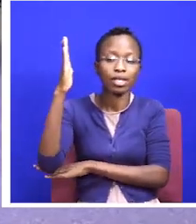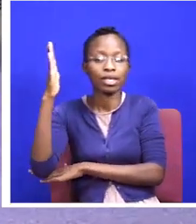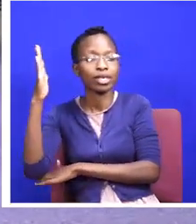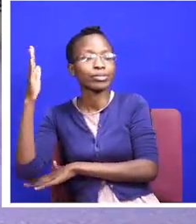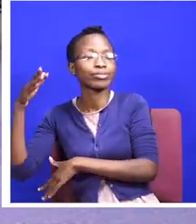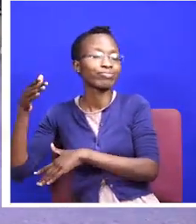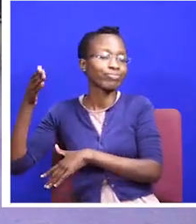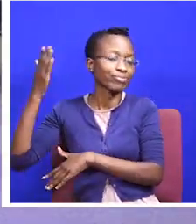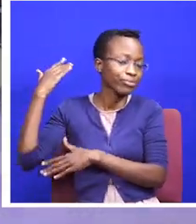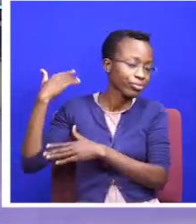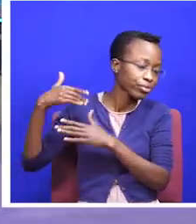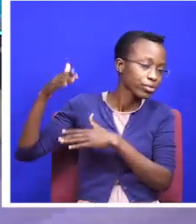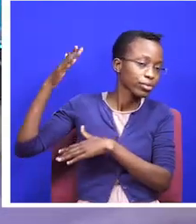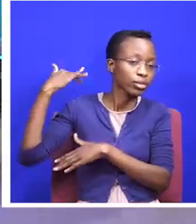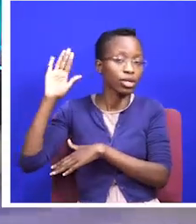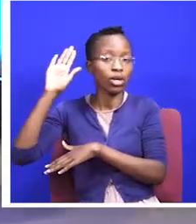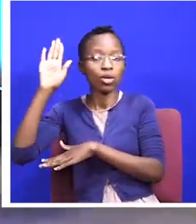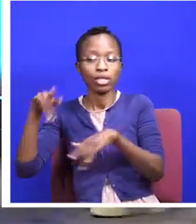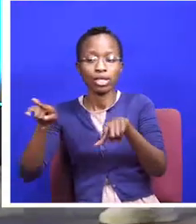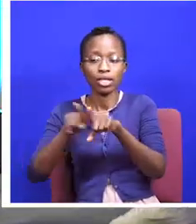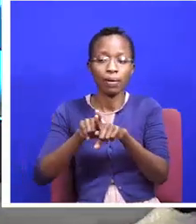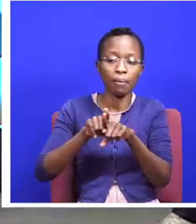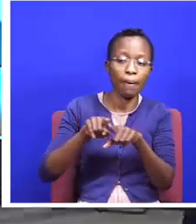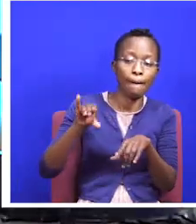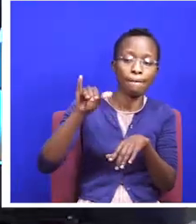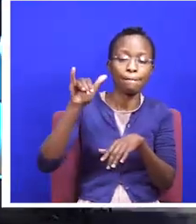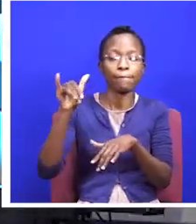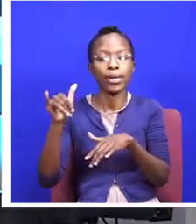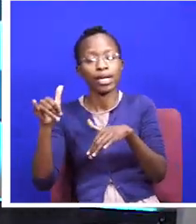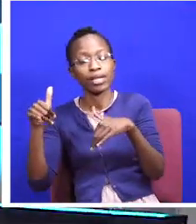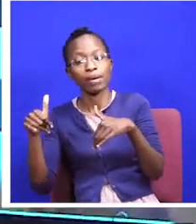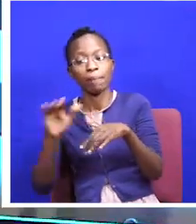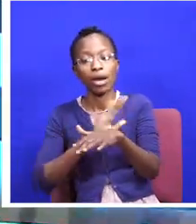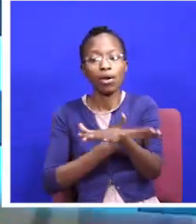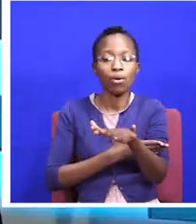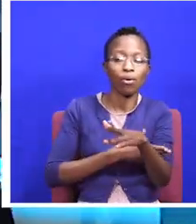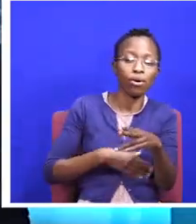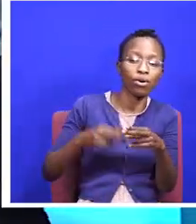Age to age, you're still the same.